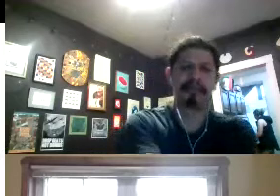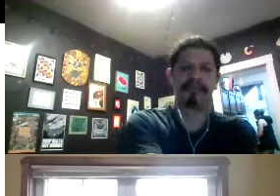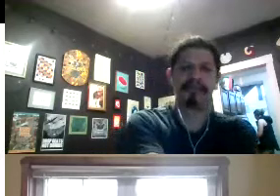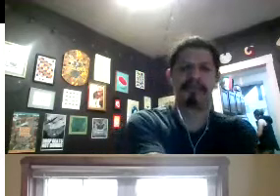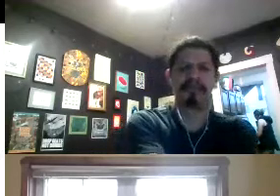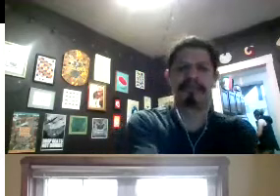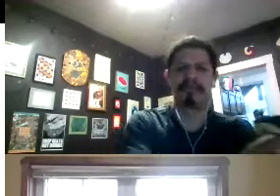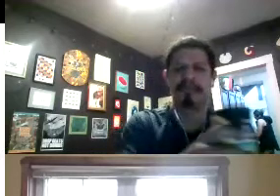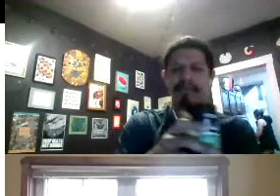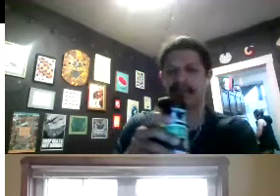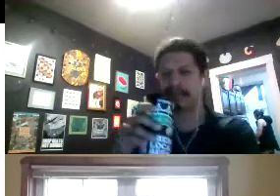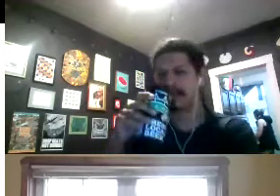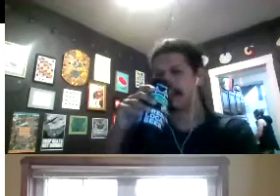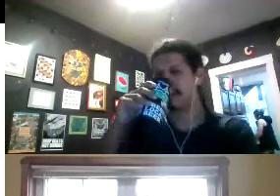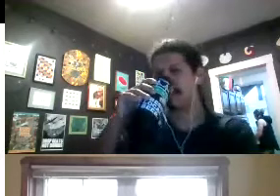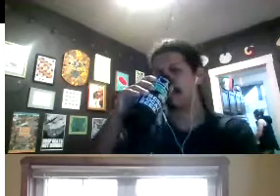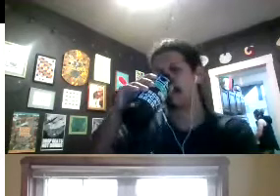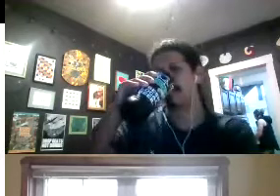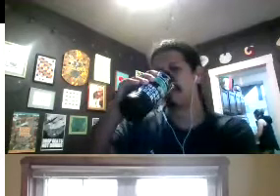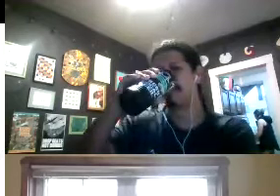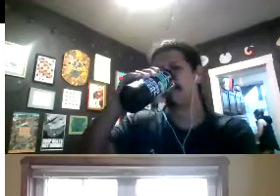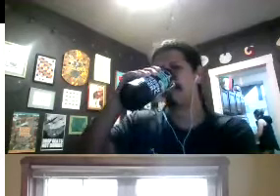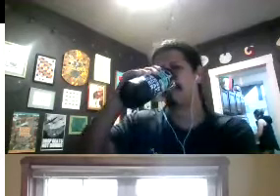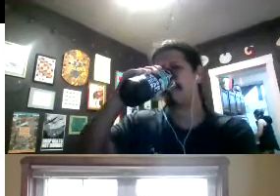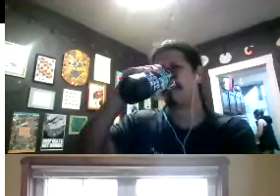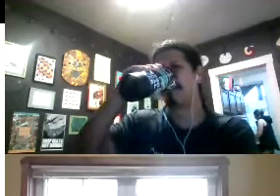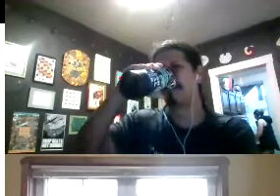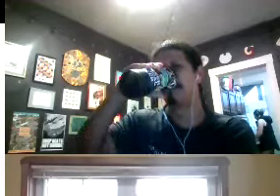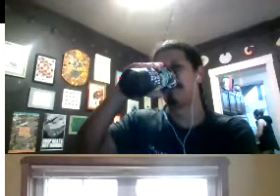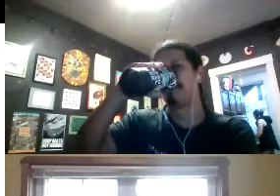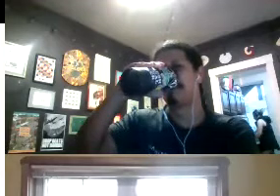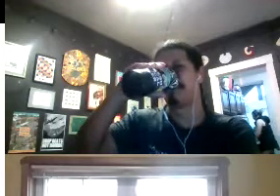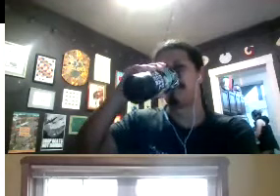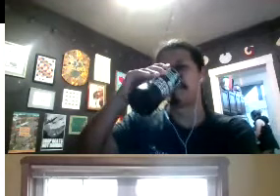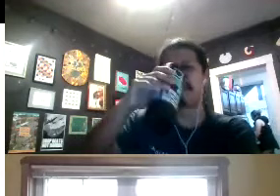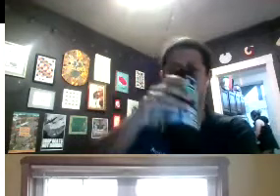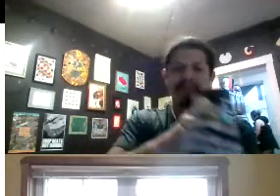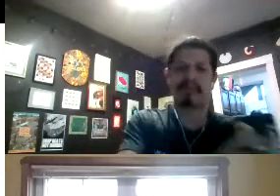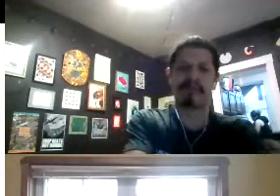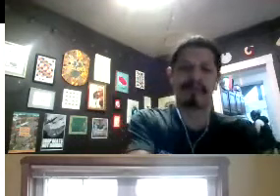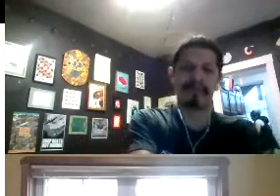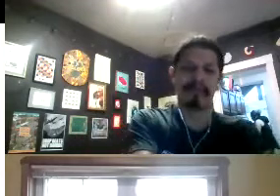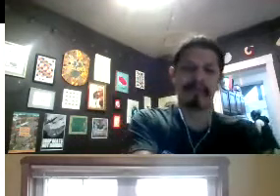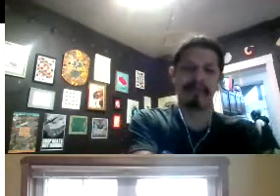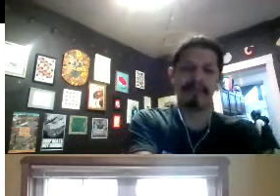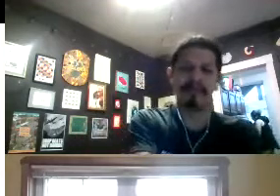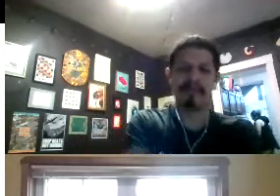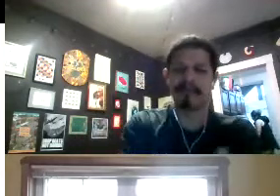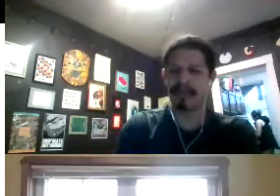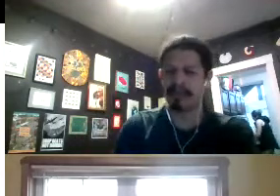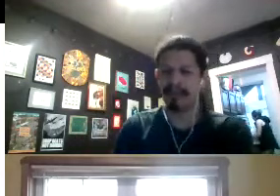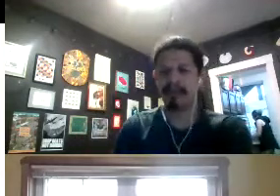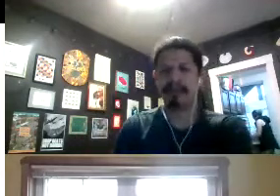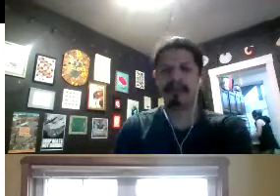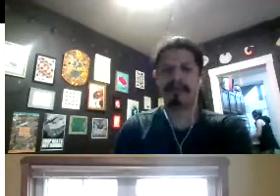which is manageable for a street like this. It's appropriate for the function that this street has, and then it